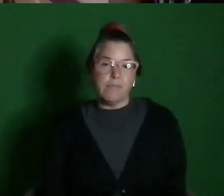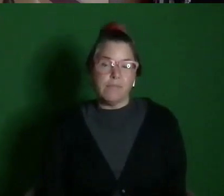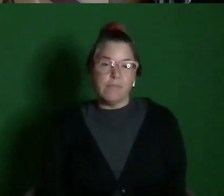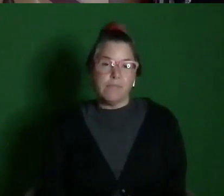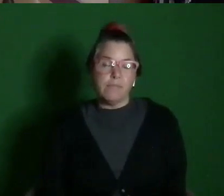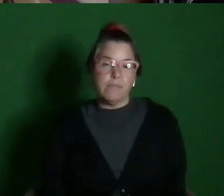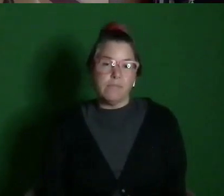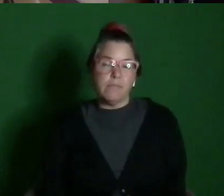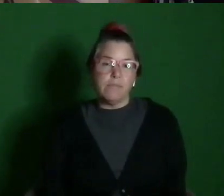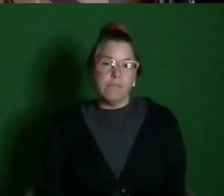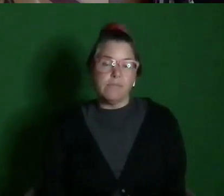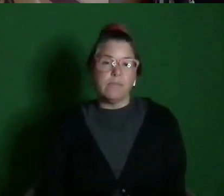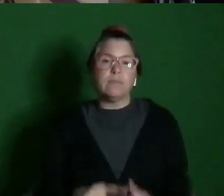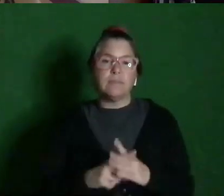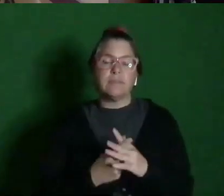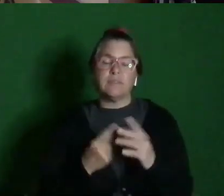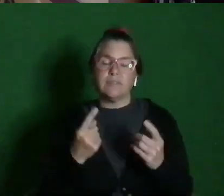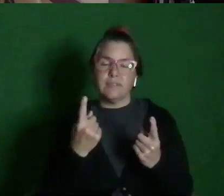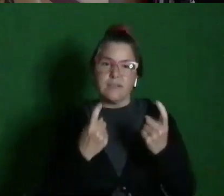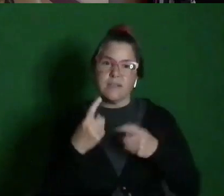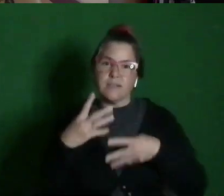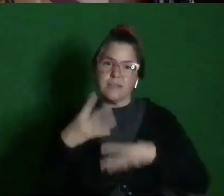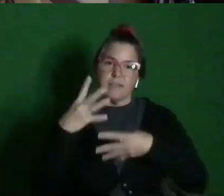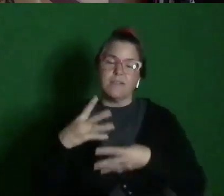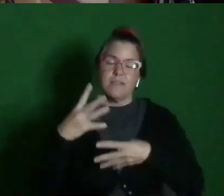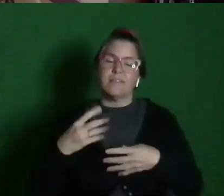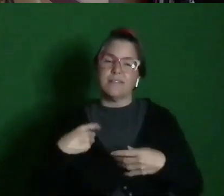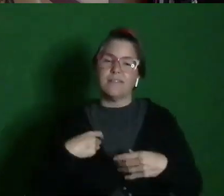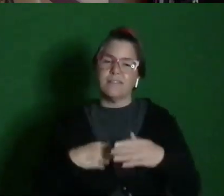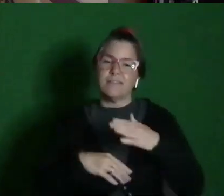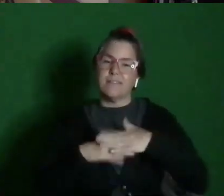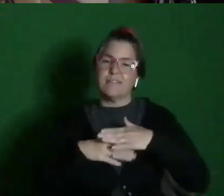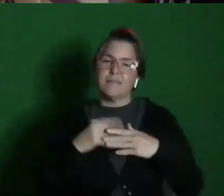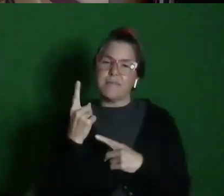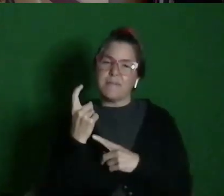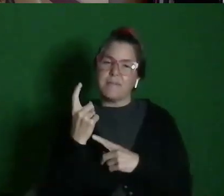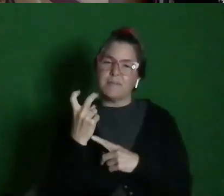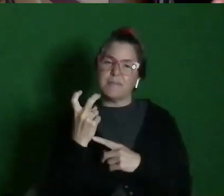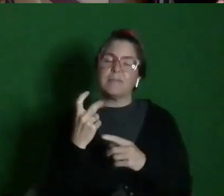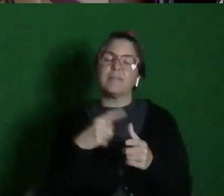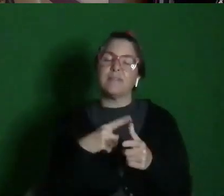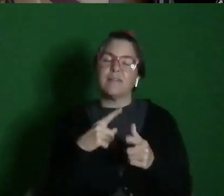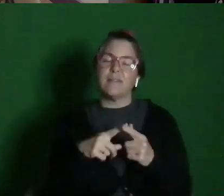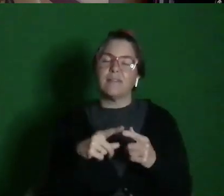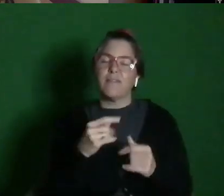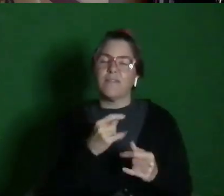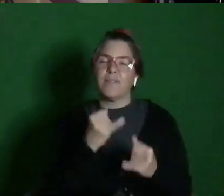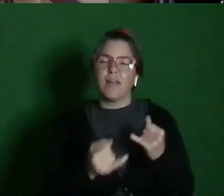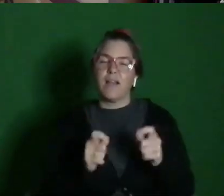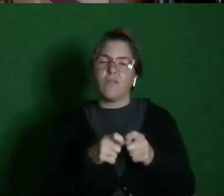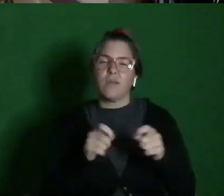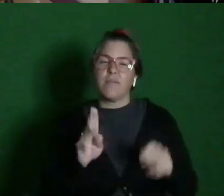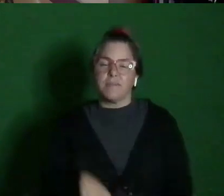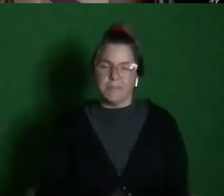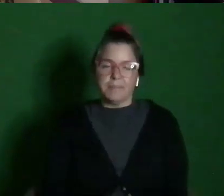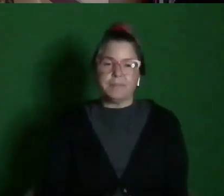I think I'm gonna we still have a ton of questions, so it sounds like, but I'm only gonna be able to do maybe one or two more, and then we'll have our kind of final questions